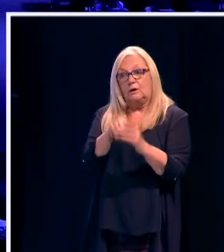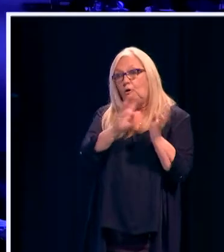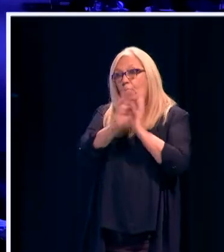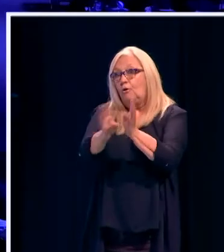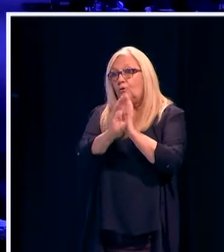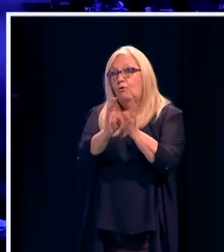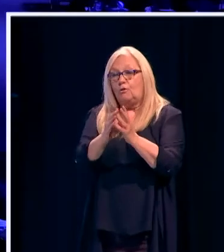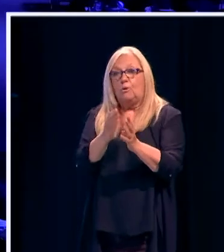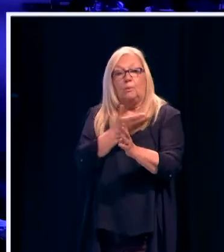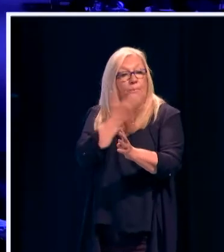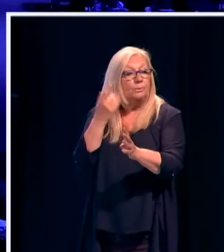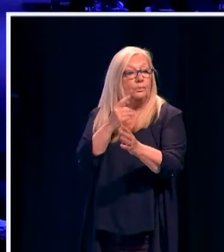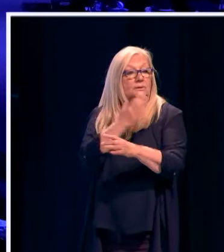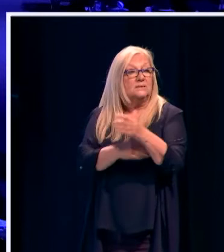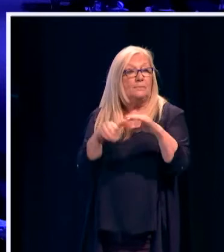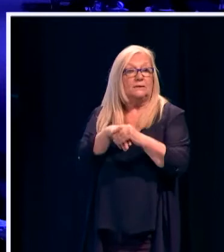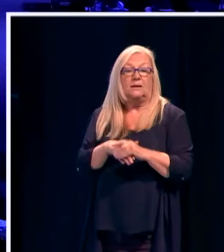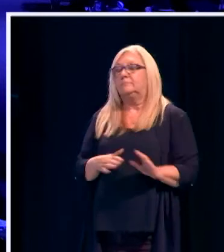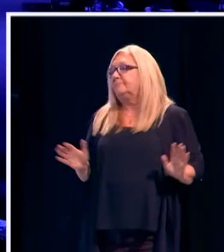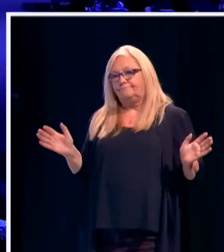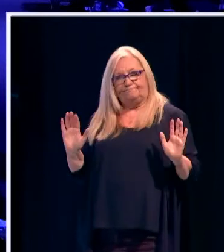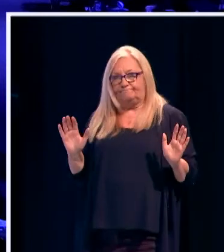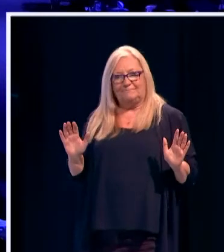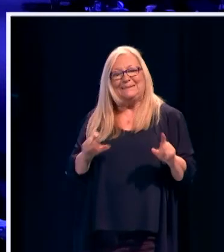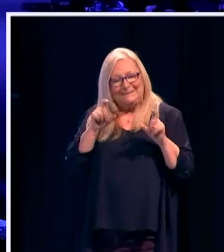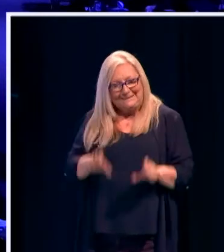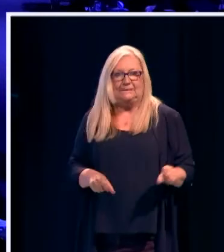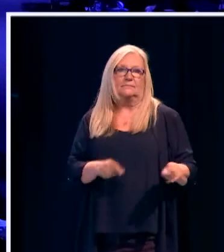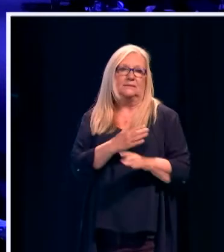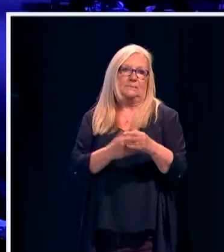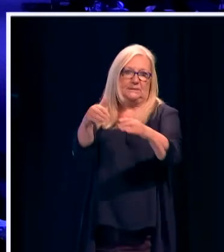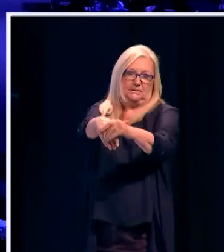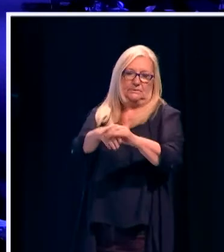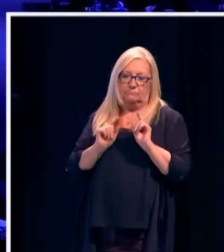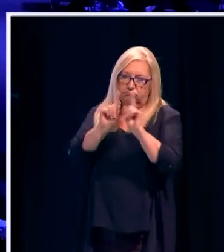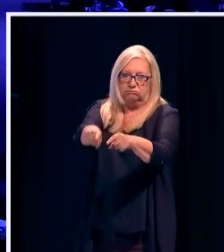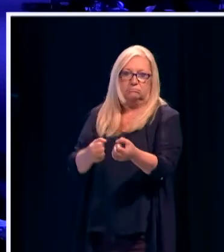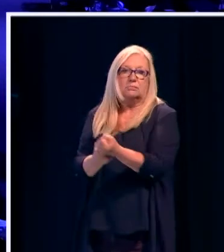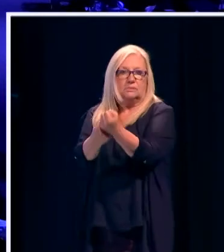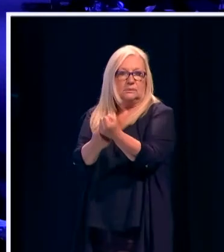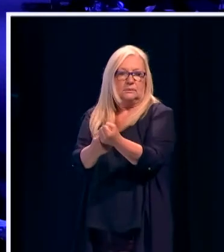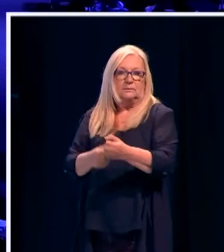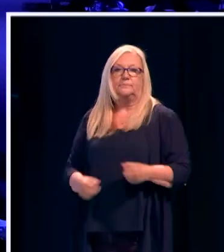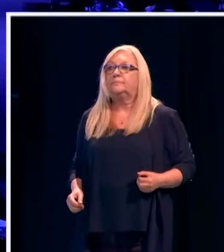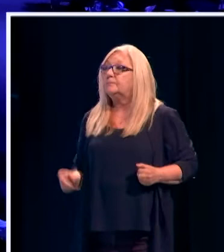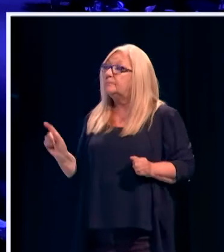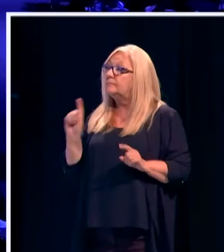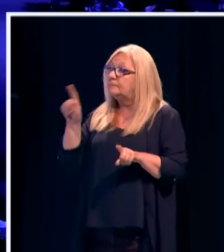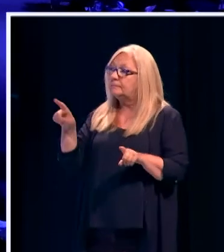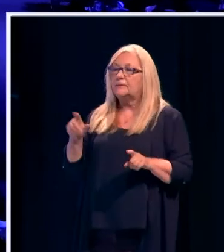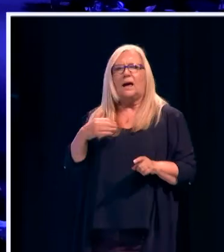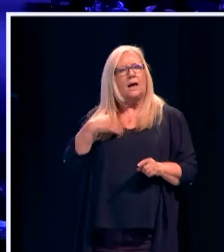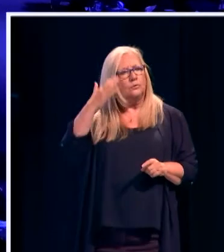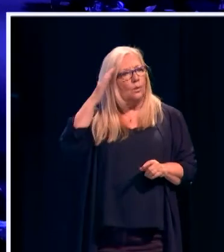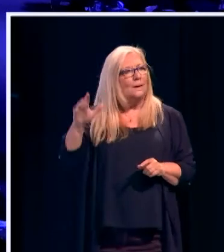them, of their competence. Then I have just a small question about, I know that Italy has a special